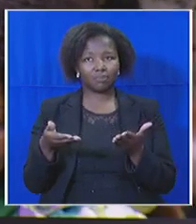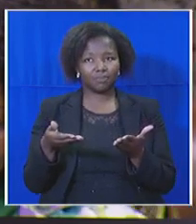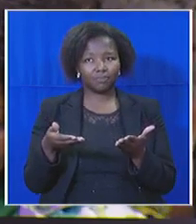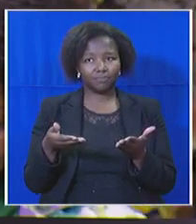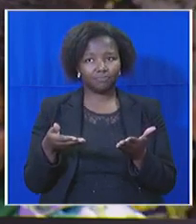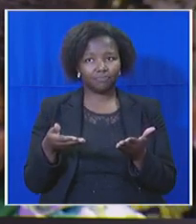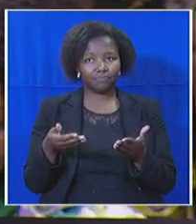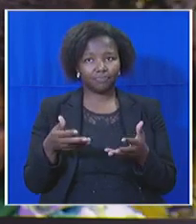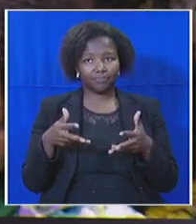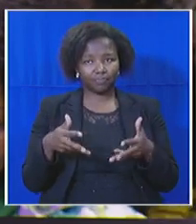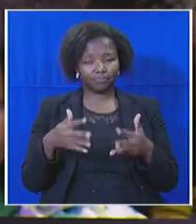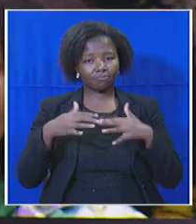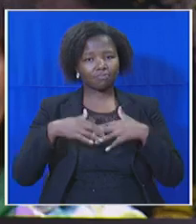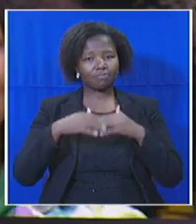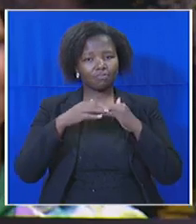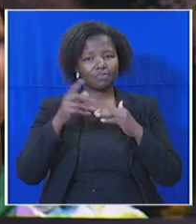Chawelo a Soweto